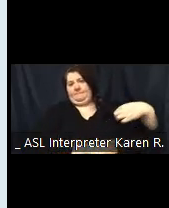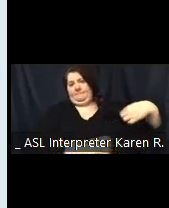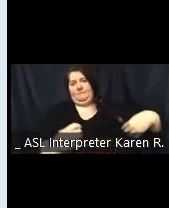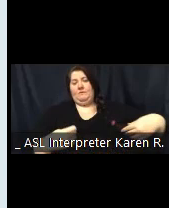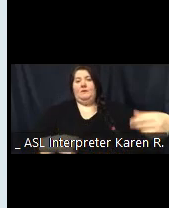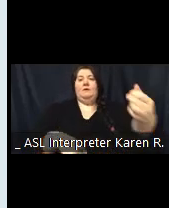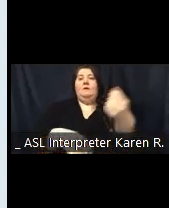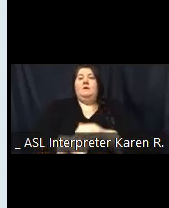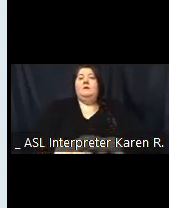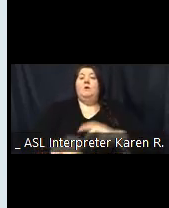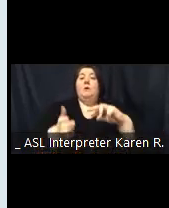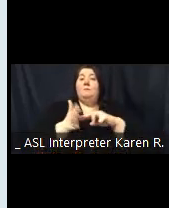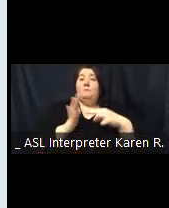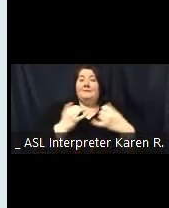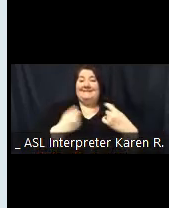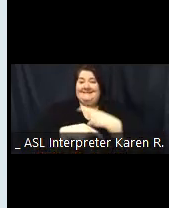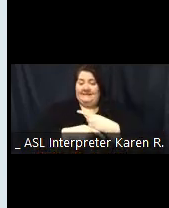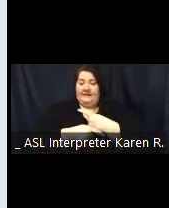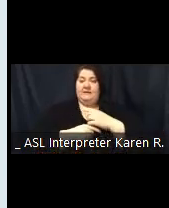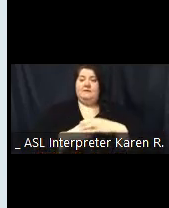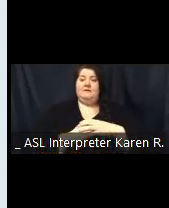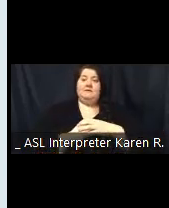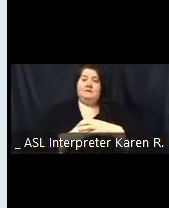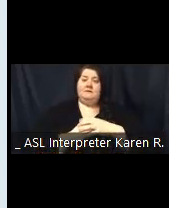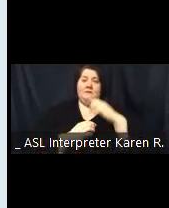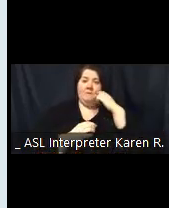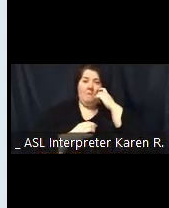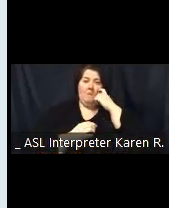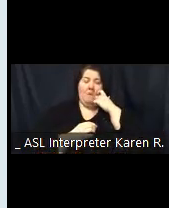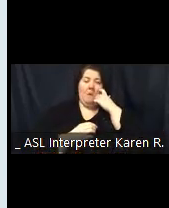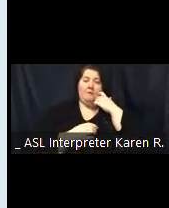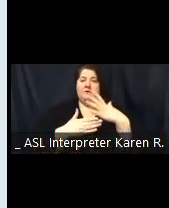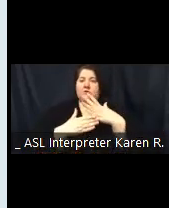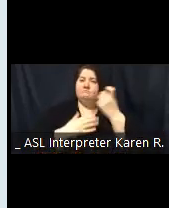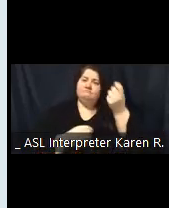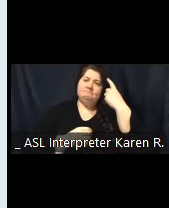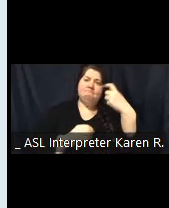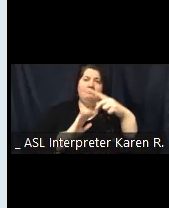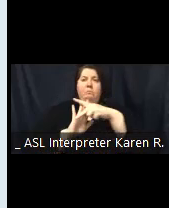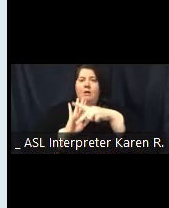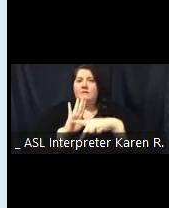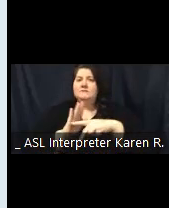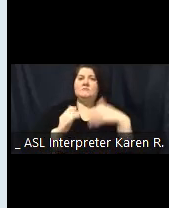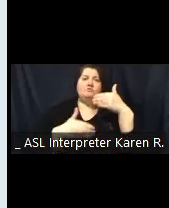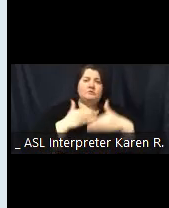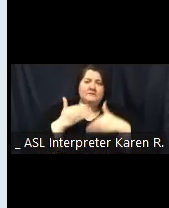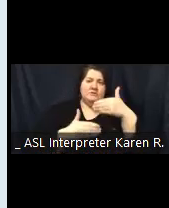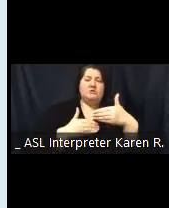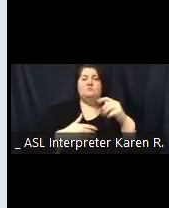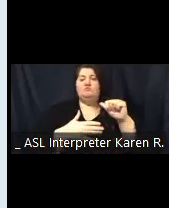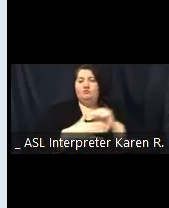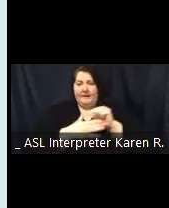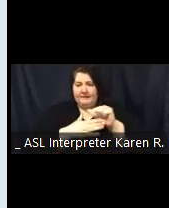So the purpose of today's training is to create shared understanding of the policies, procedures, and